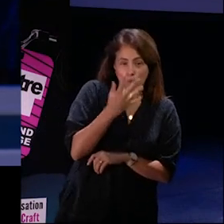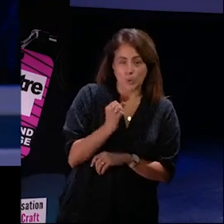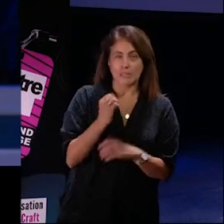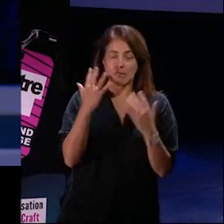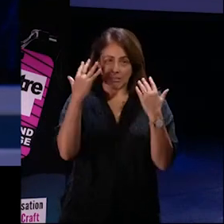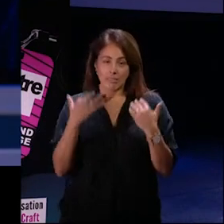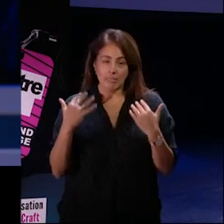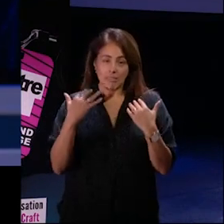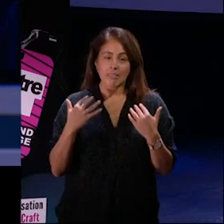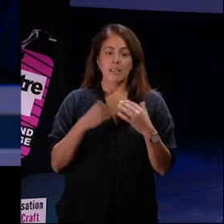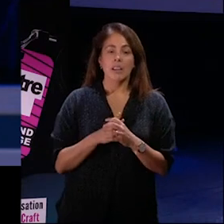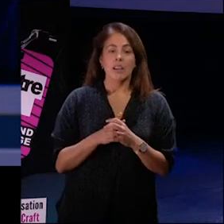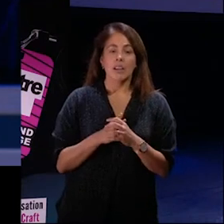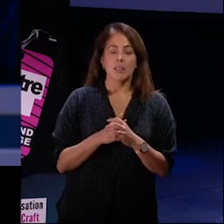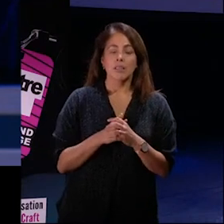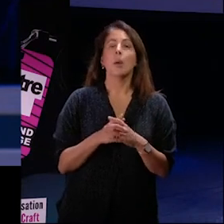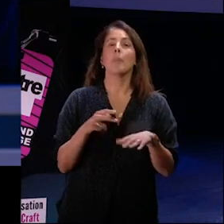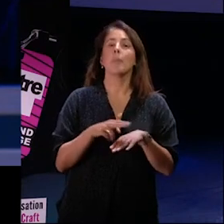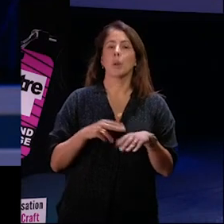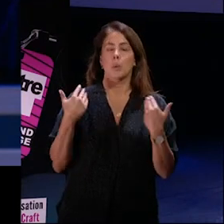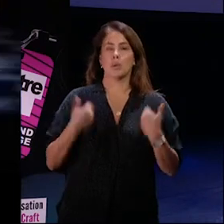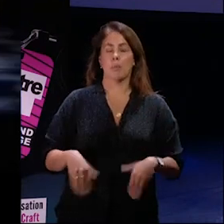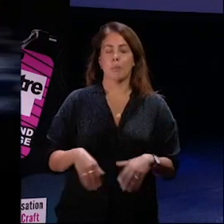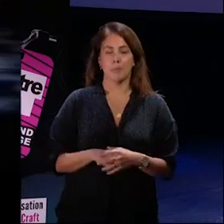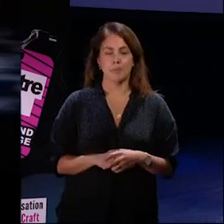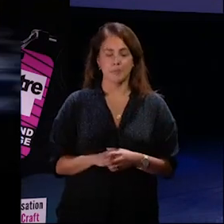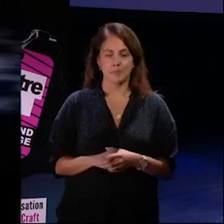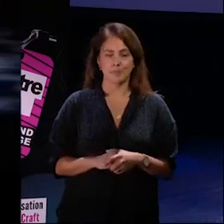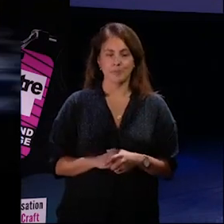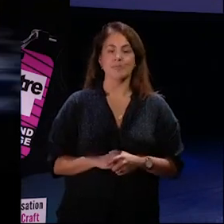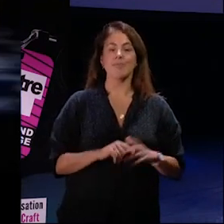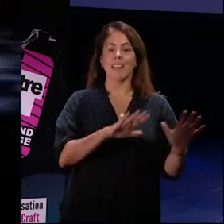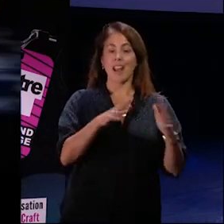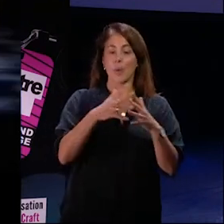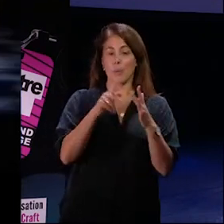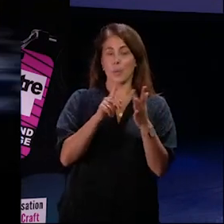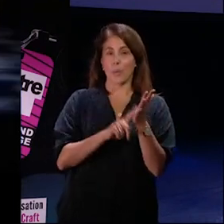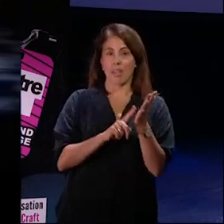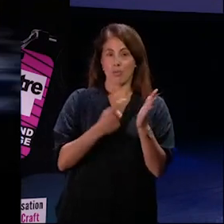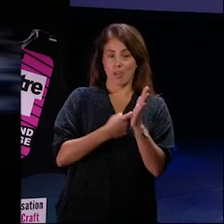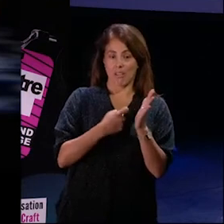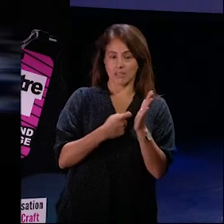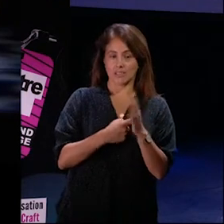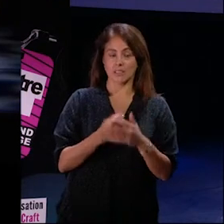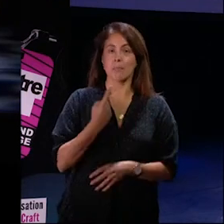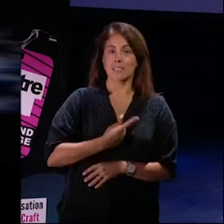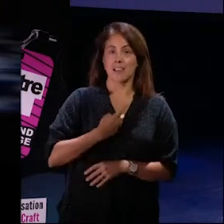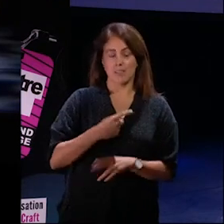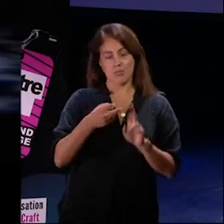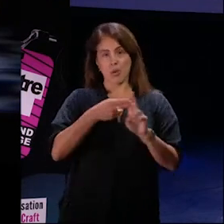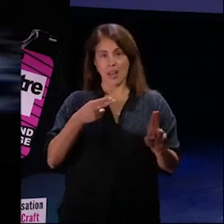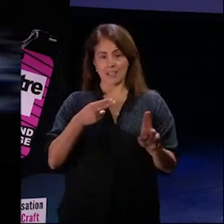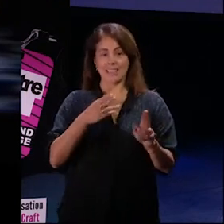longish auburn hair, and I'm wearing a blue top. Hi, I'm Will Reynolds. My pronouns